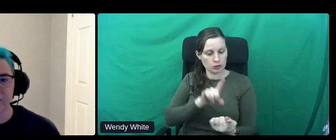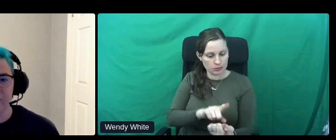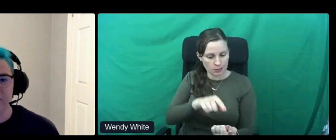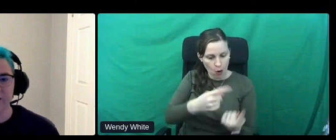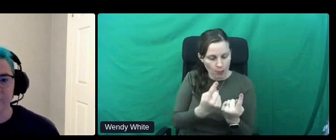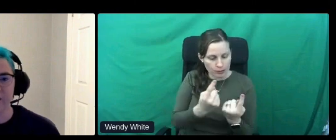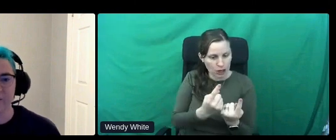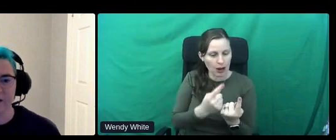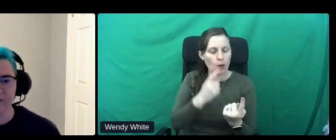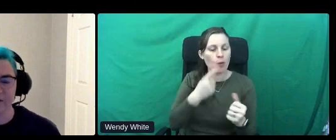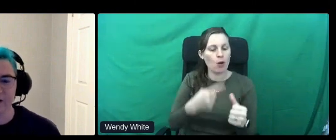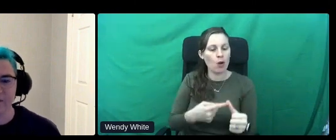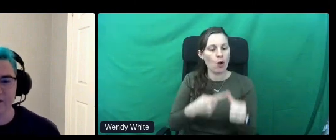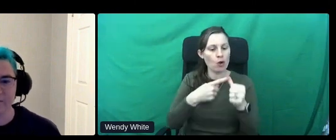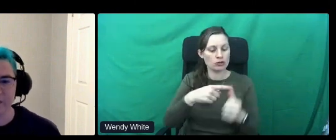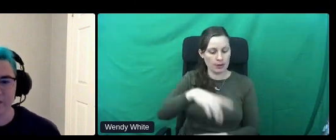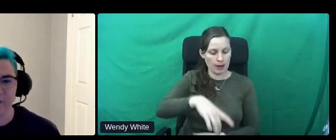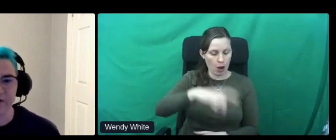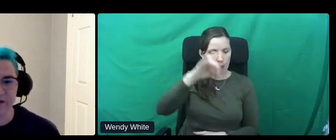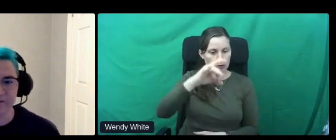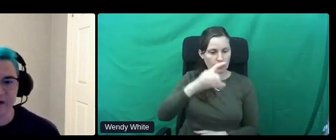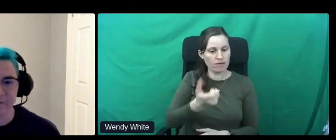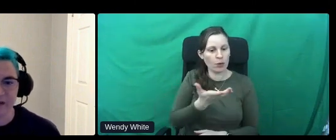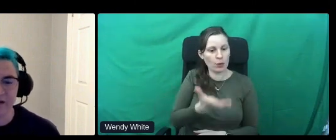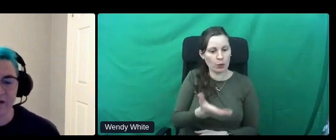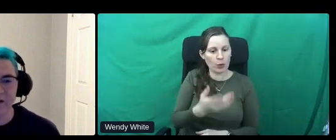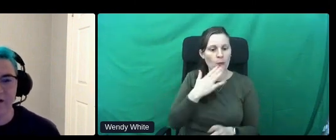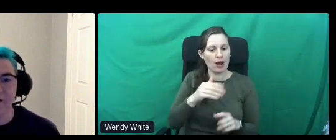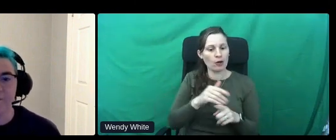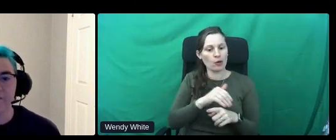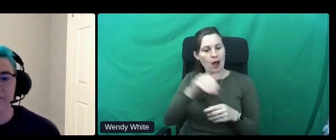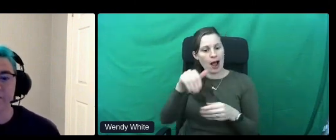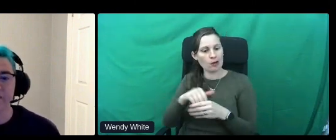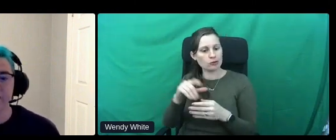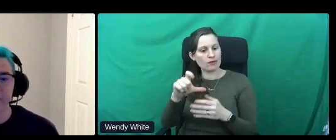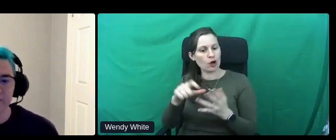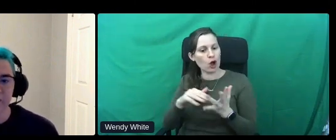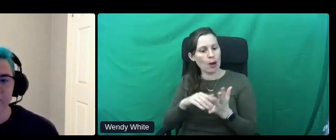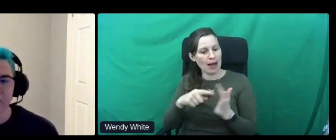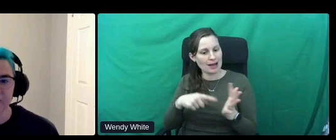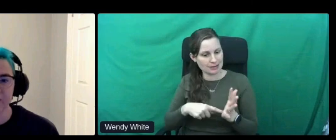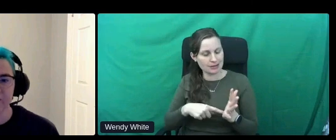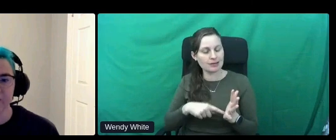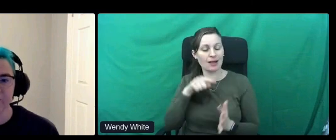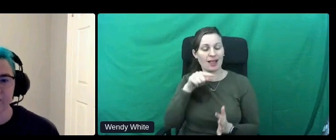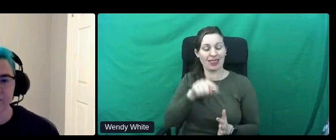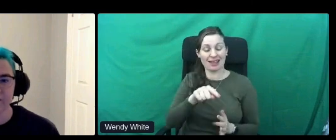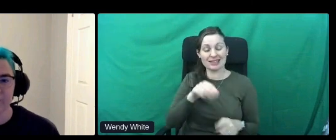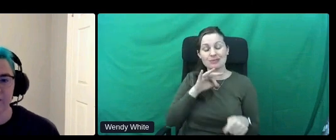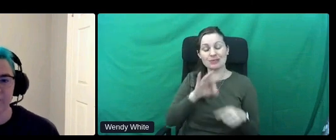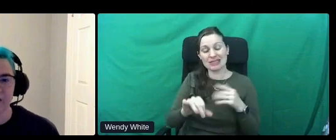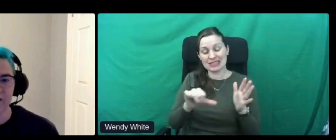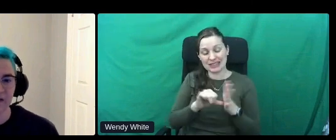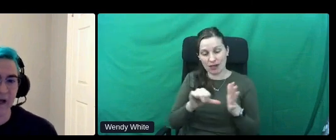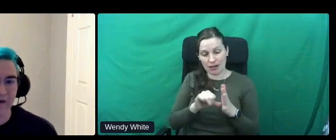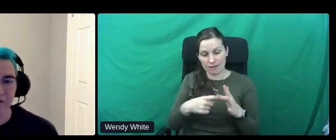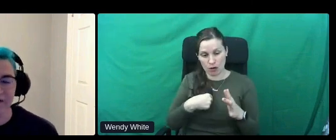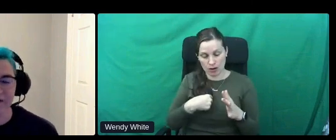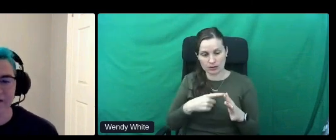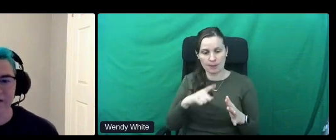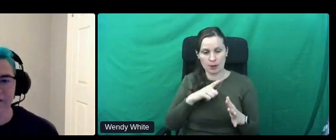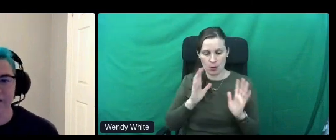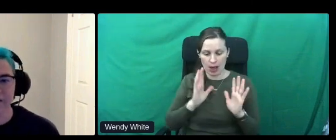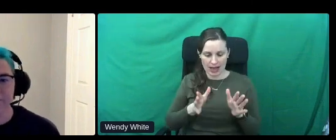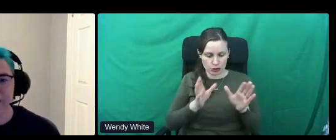going to automatically pick up that loot object for you when you're out of combat. This was especially difficult for us to do because we had to